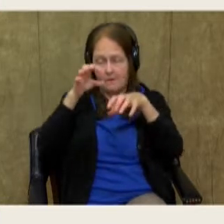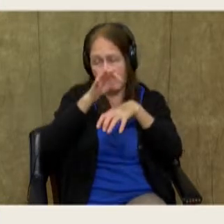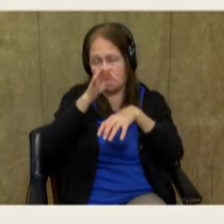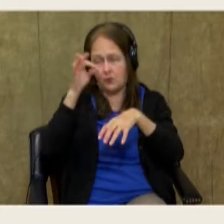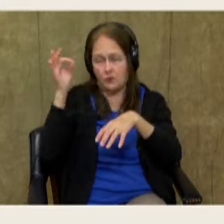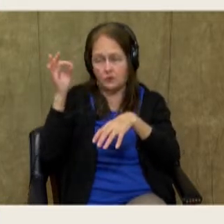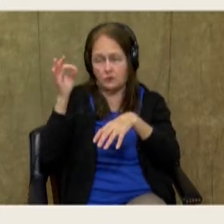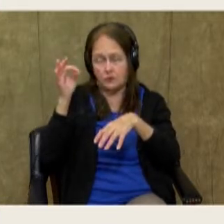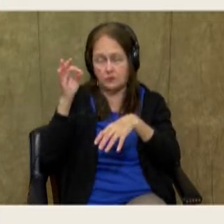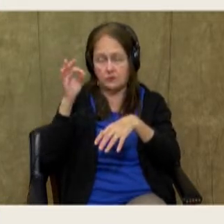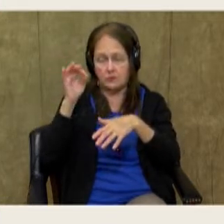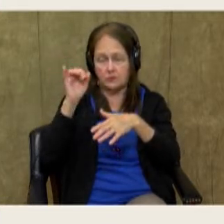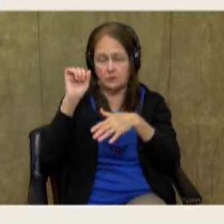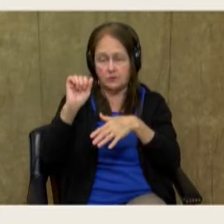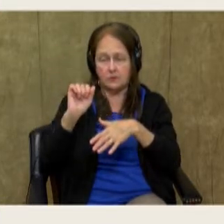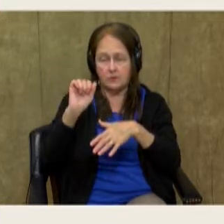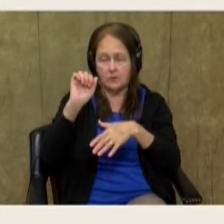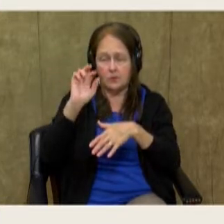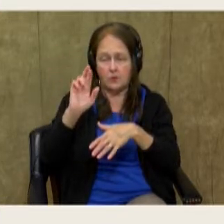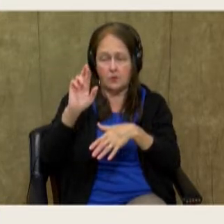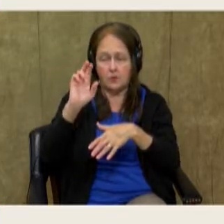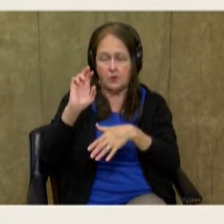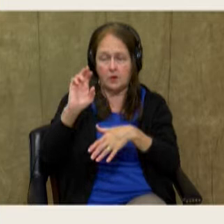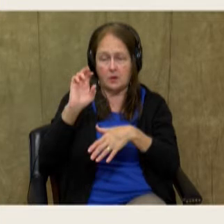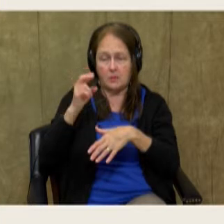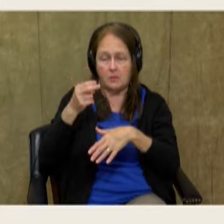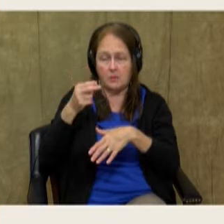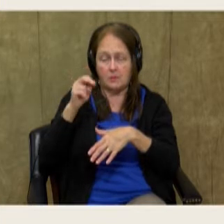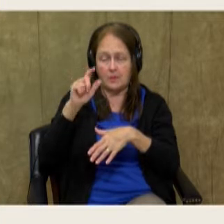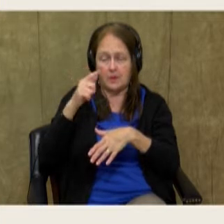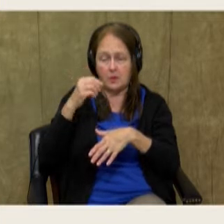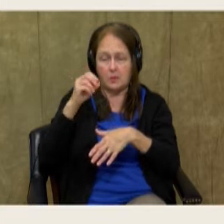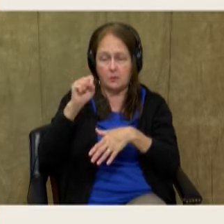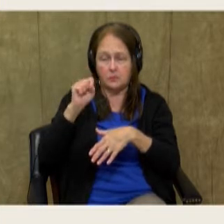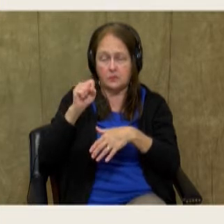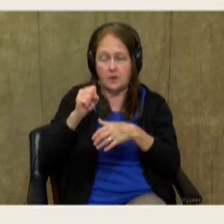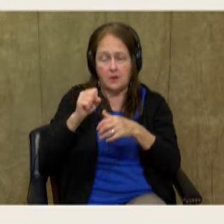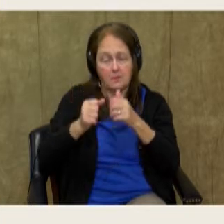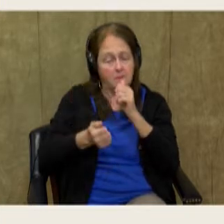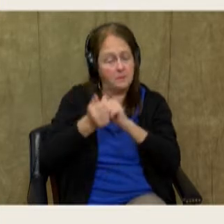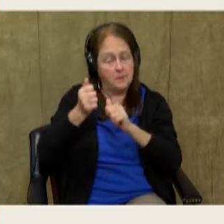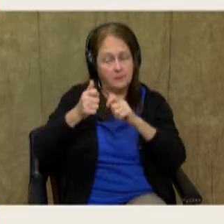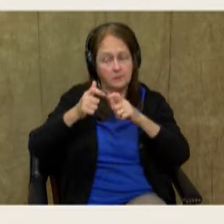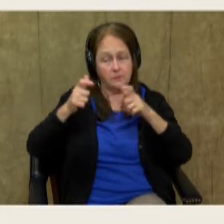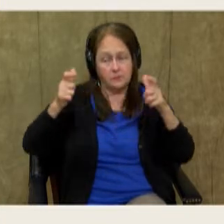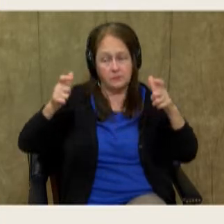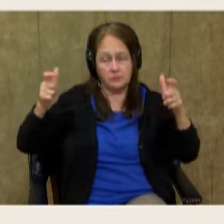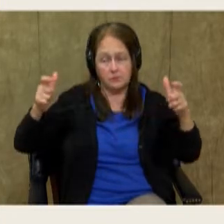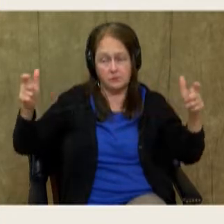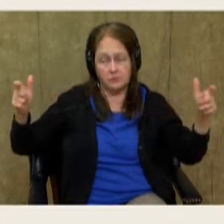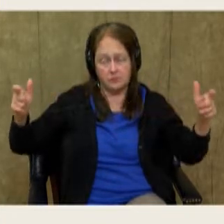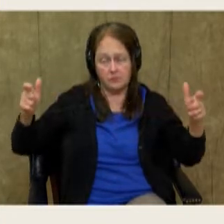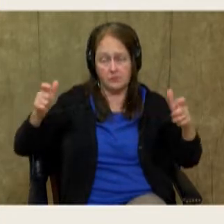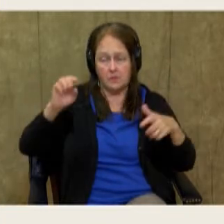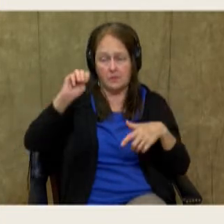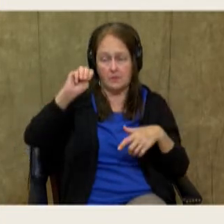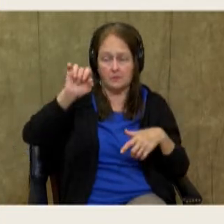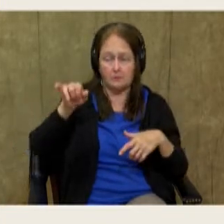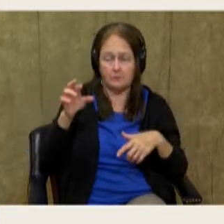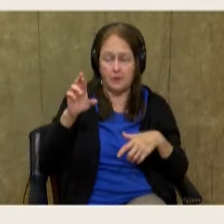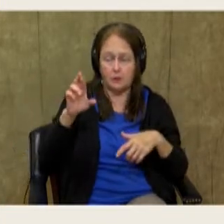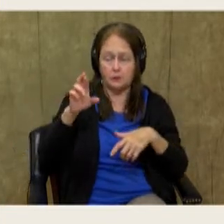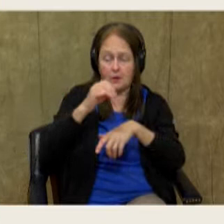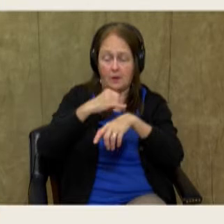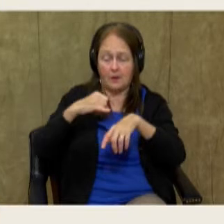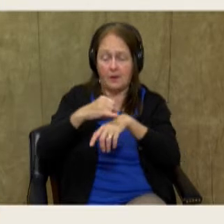Obviously, we've got the archipelagos that we mentioned before. And then there are major islands, and this can get a little confusing. Some of the islands